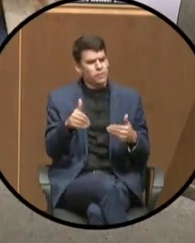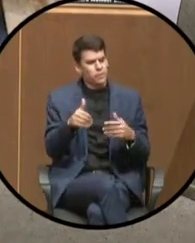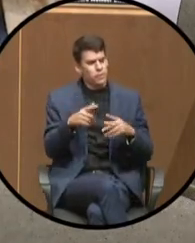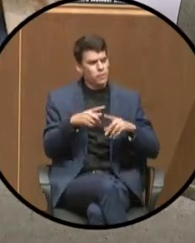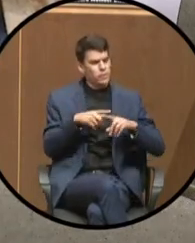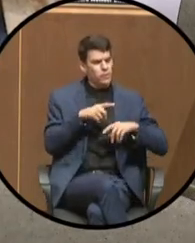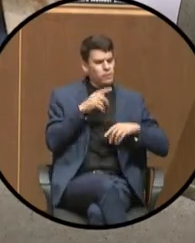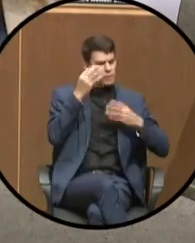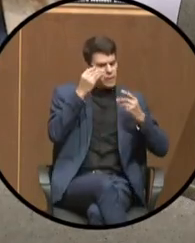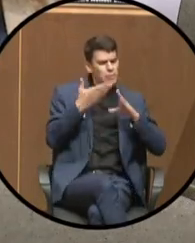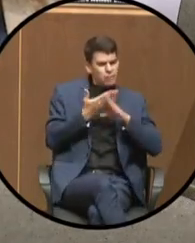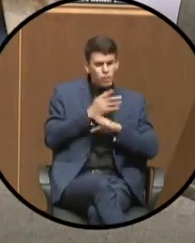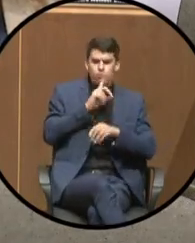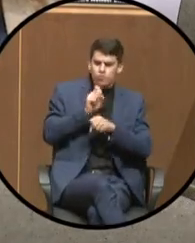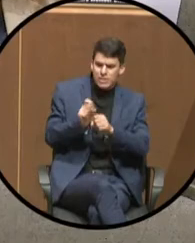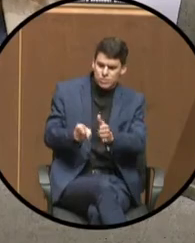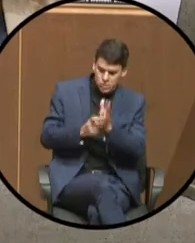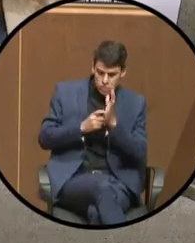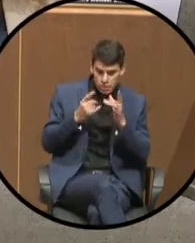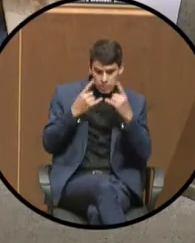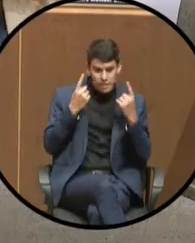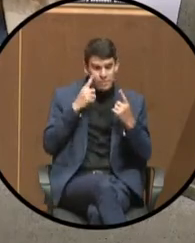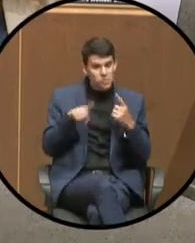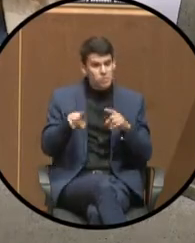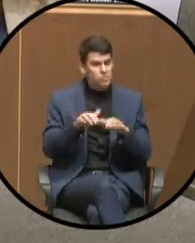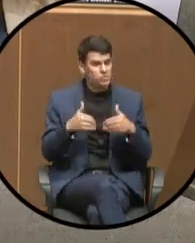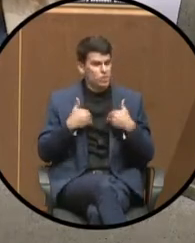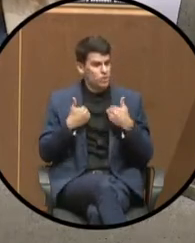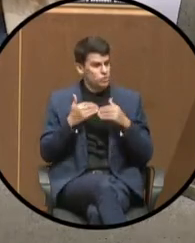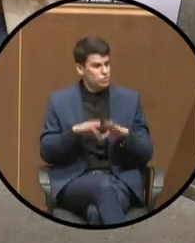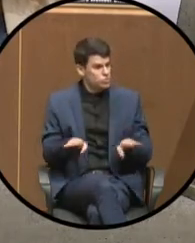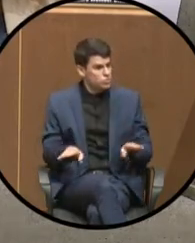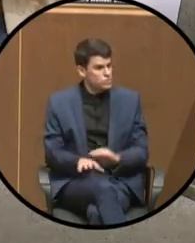any broad decisions concerning masks and our children.